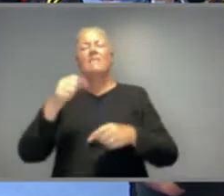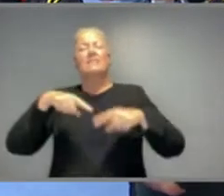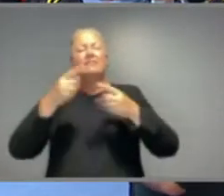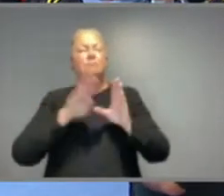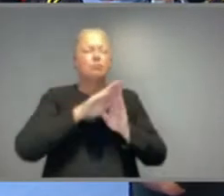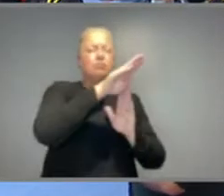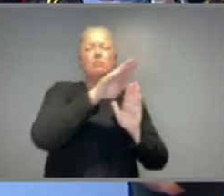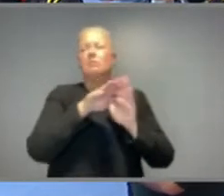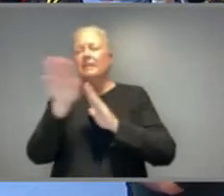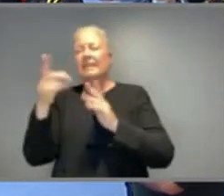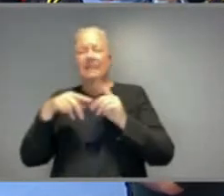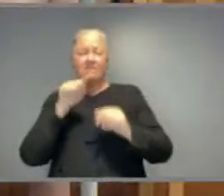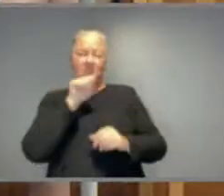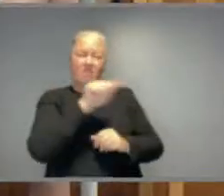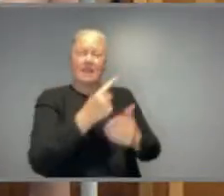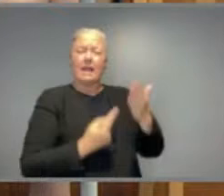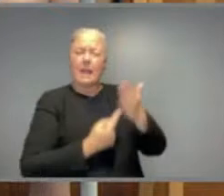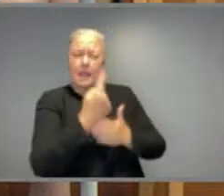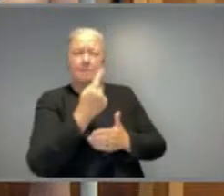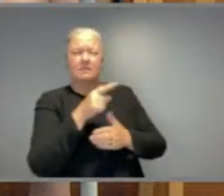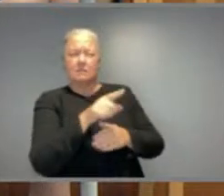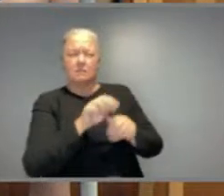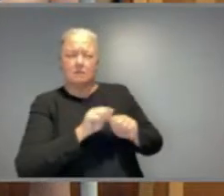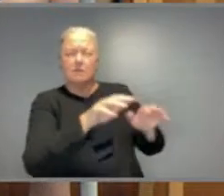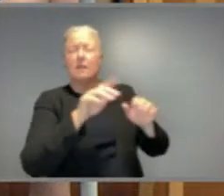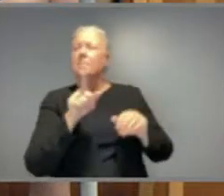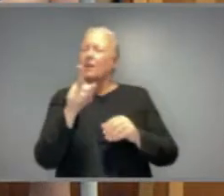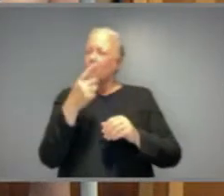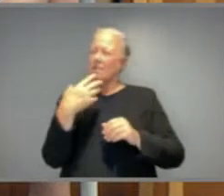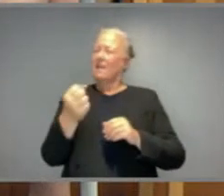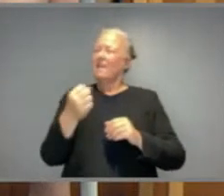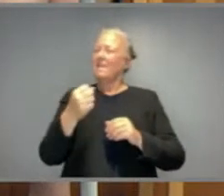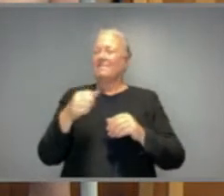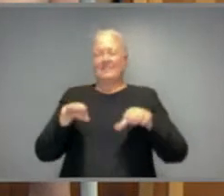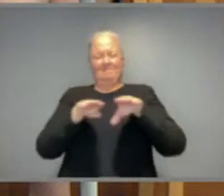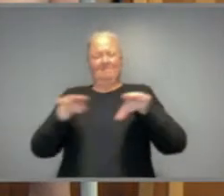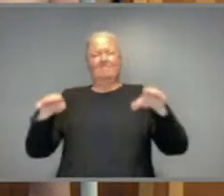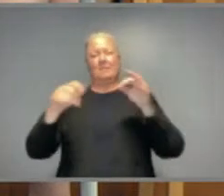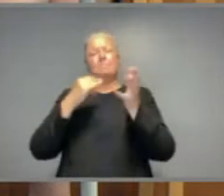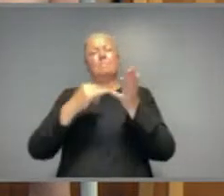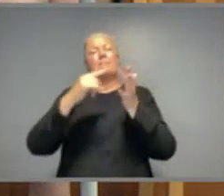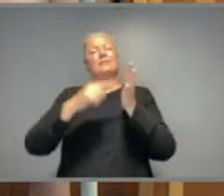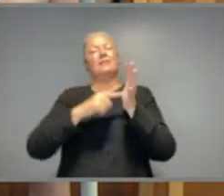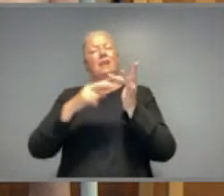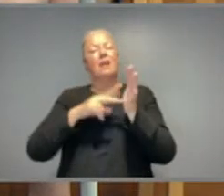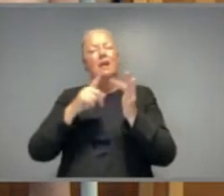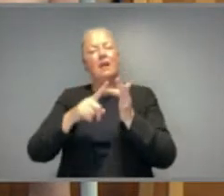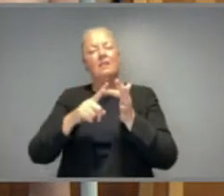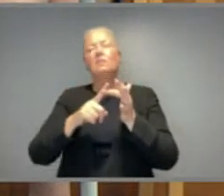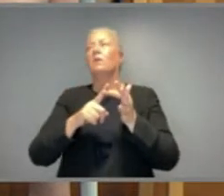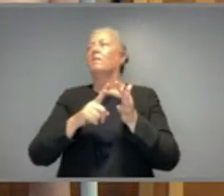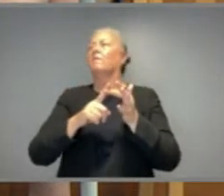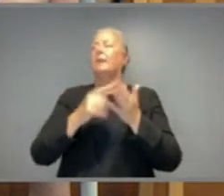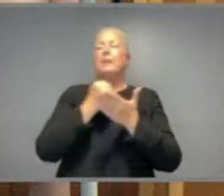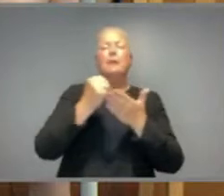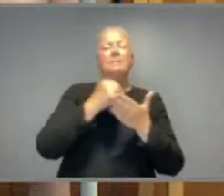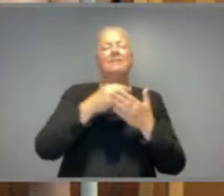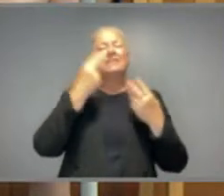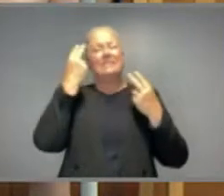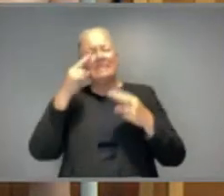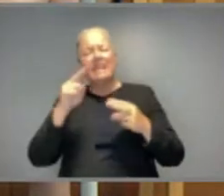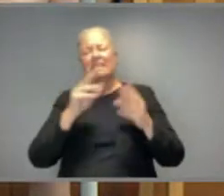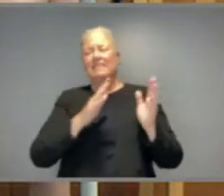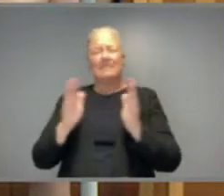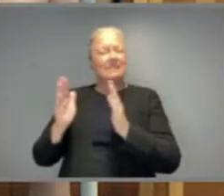outbreak, but is there, a baseline level of cases, hospitalisations, deaths that we will see into Phase B